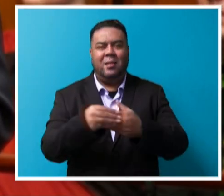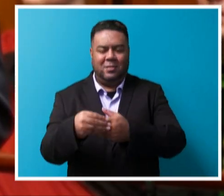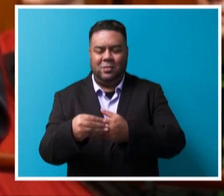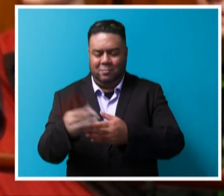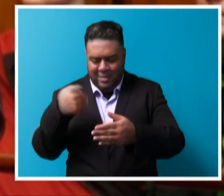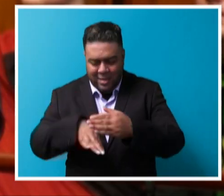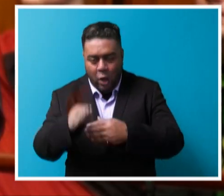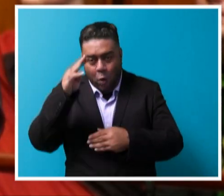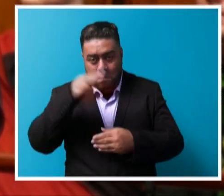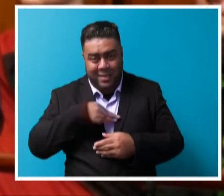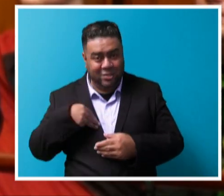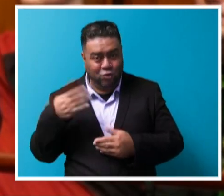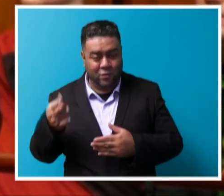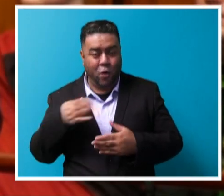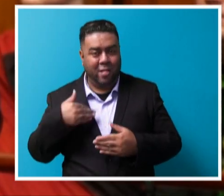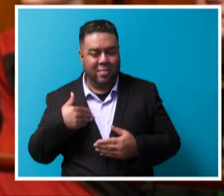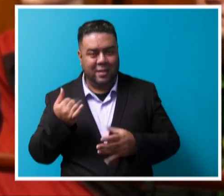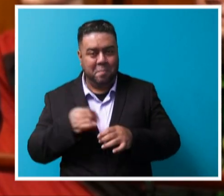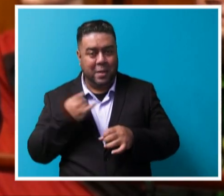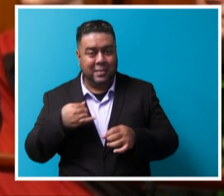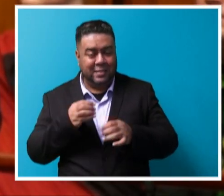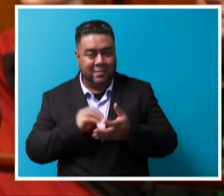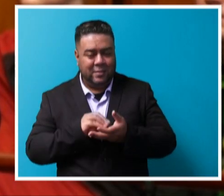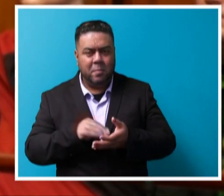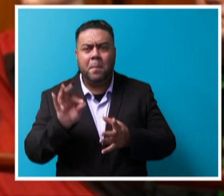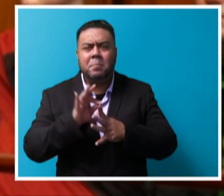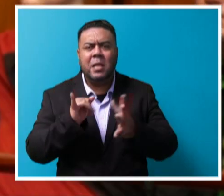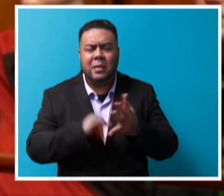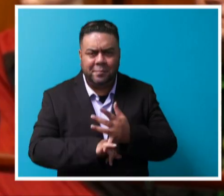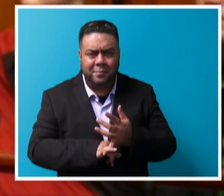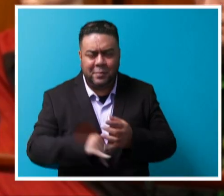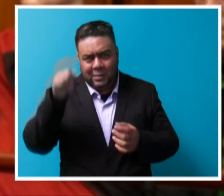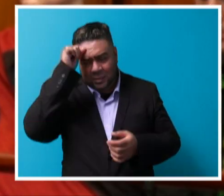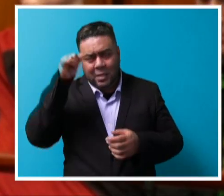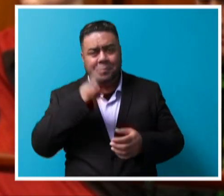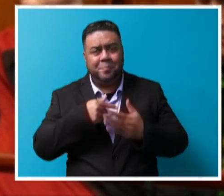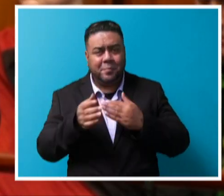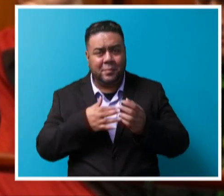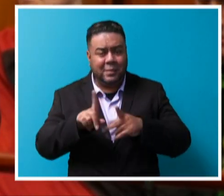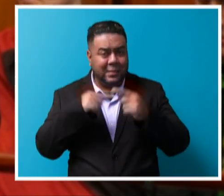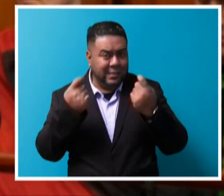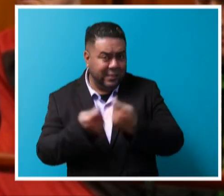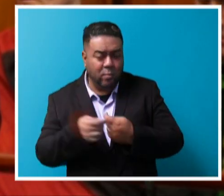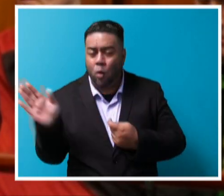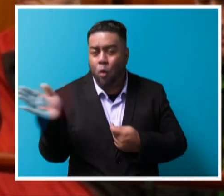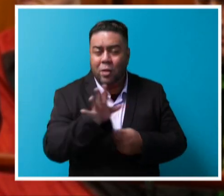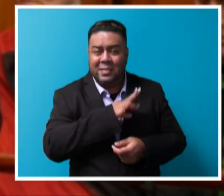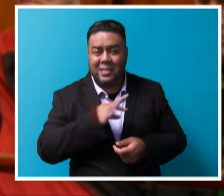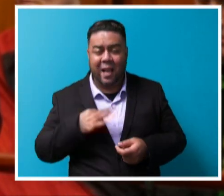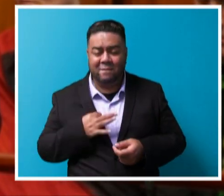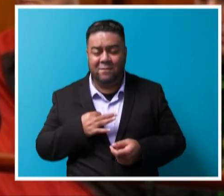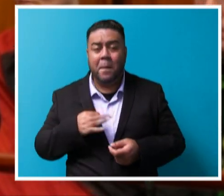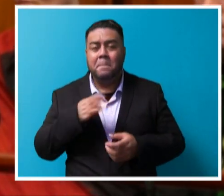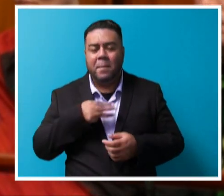ministry. I also thank our Acting Permanent Secretary, senior management, every staff member of our